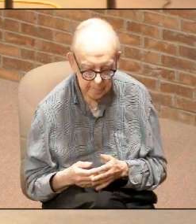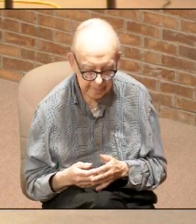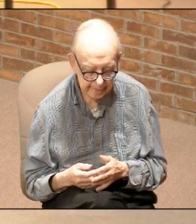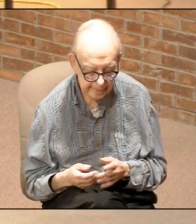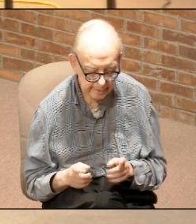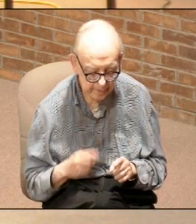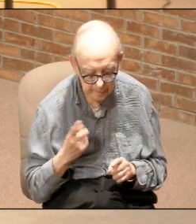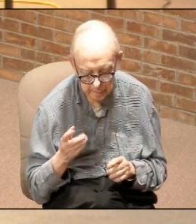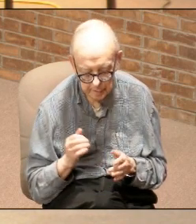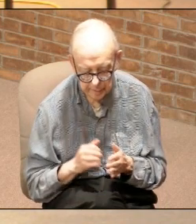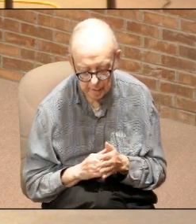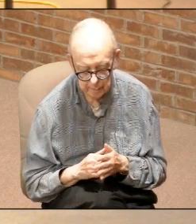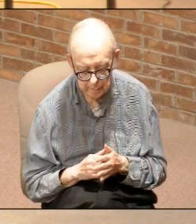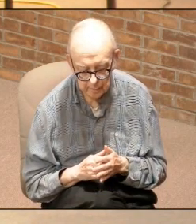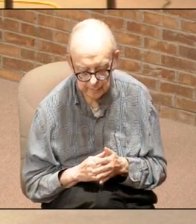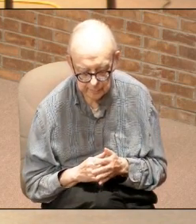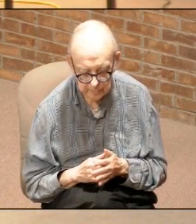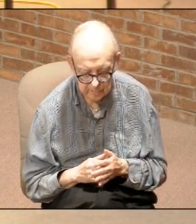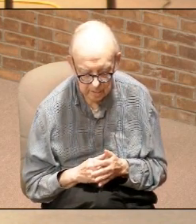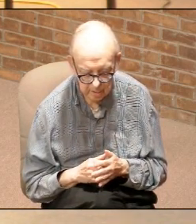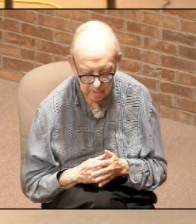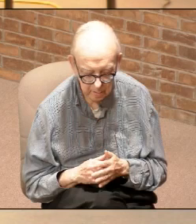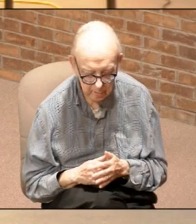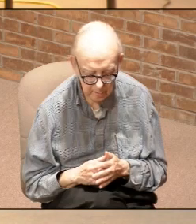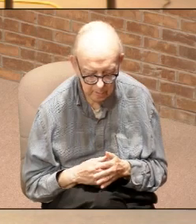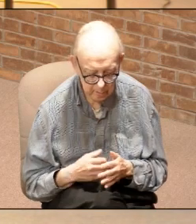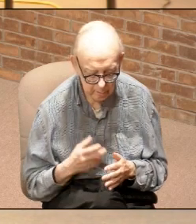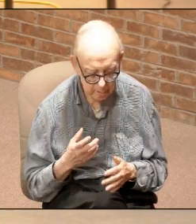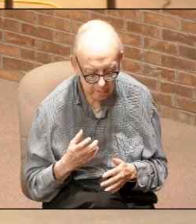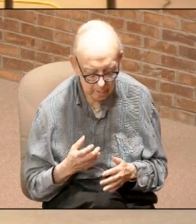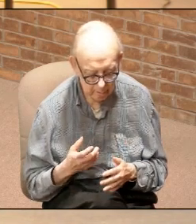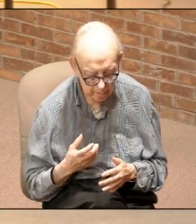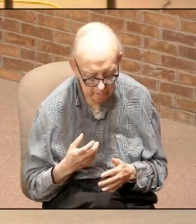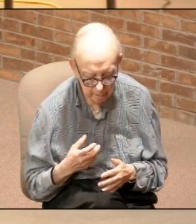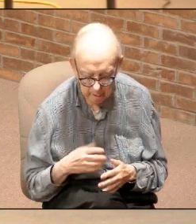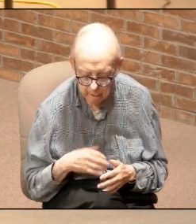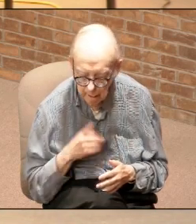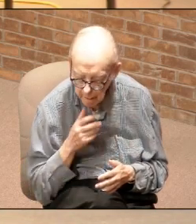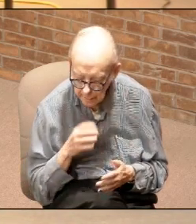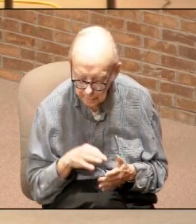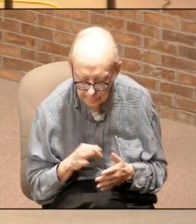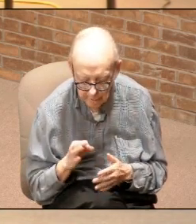when you think about it i don't find anywhere